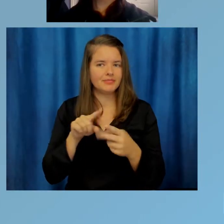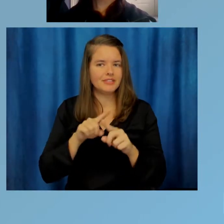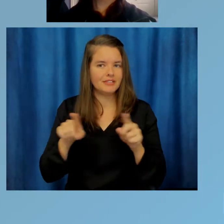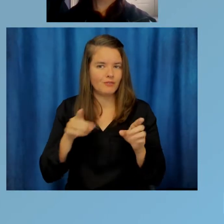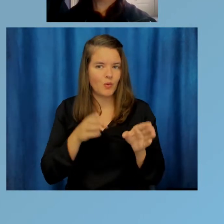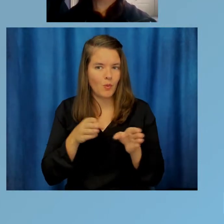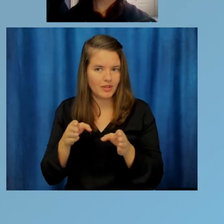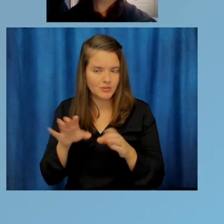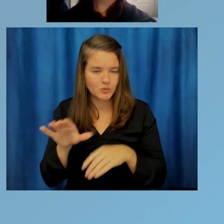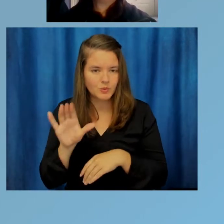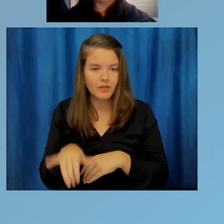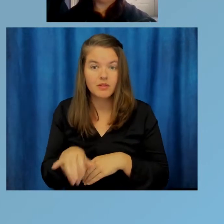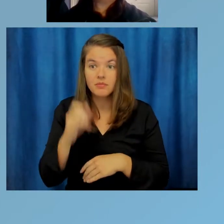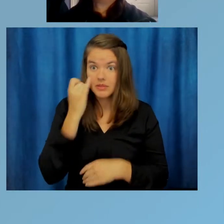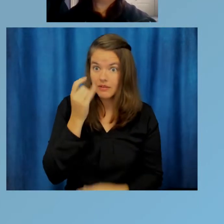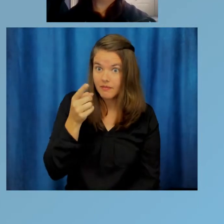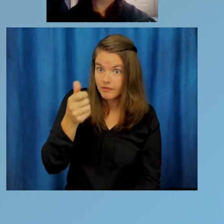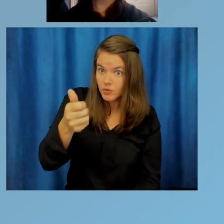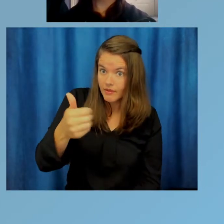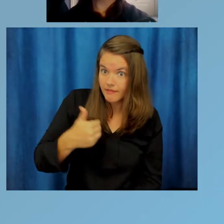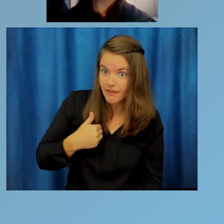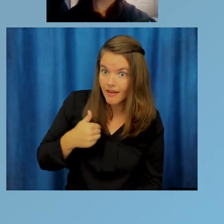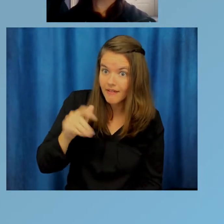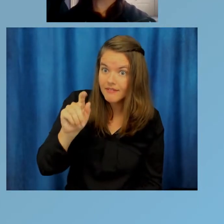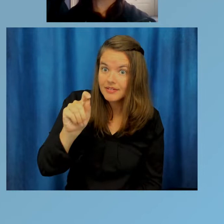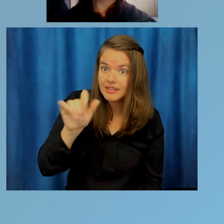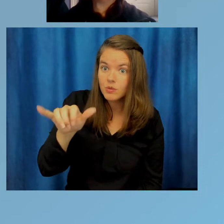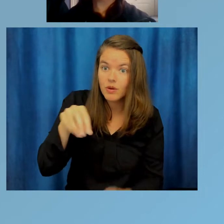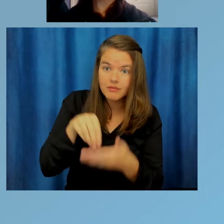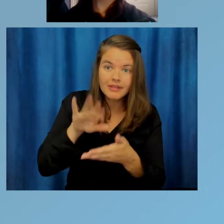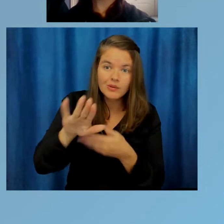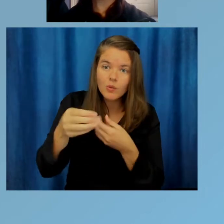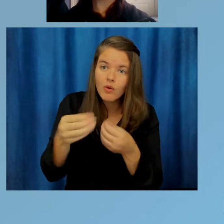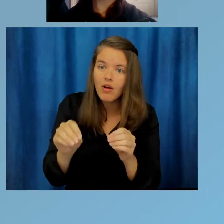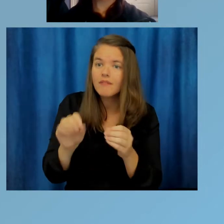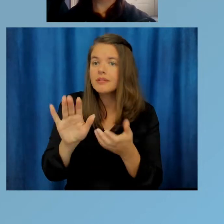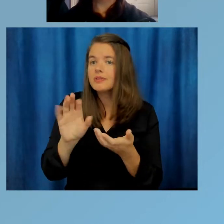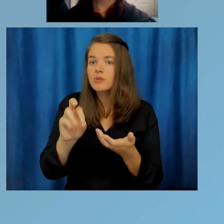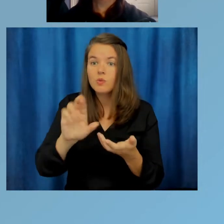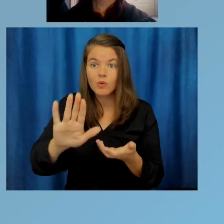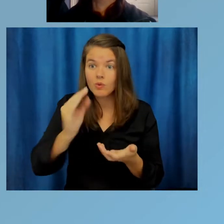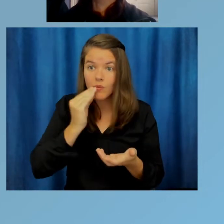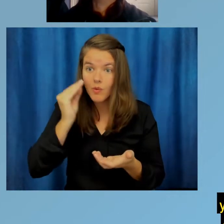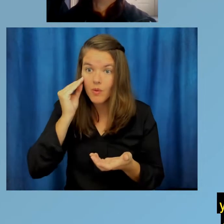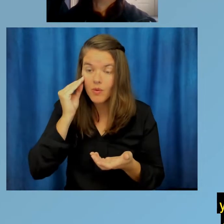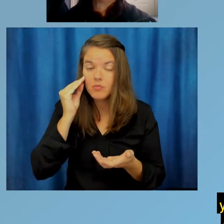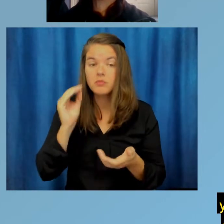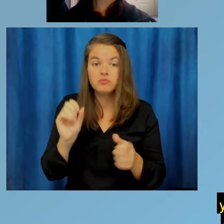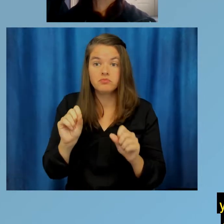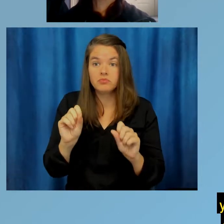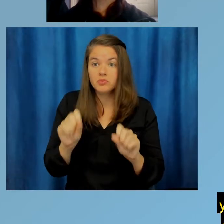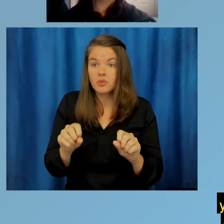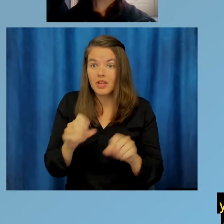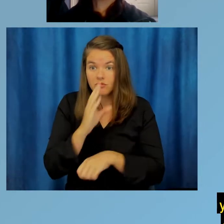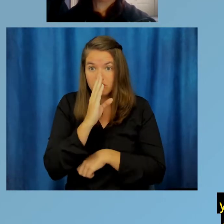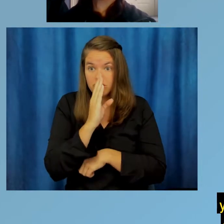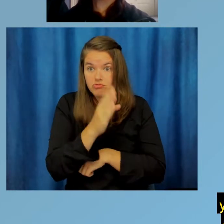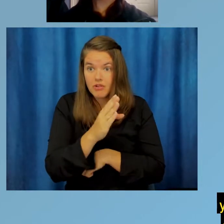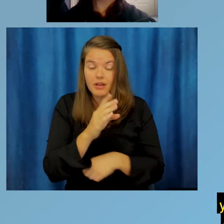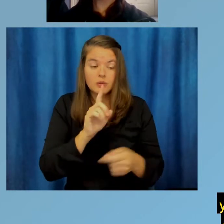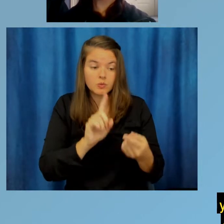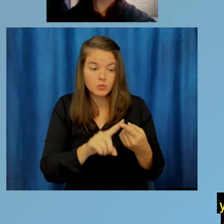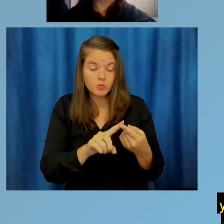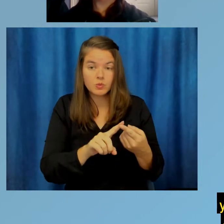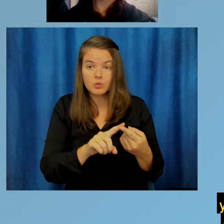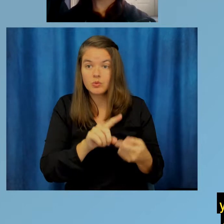different ways to do that. If you have a TTY in your office or your home, you can actually call